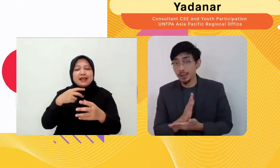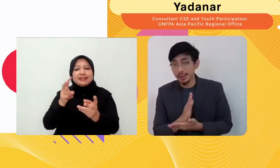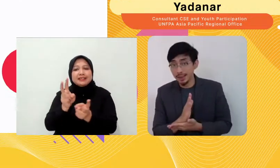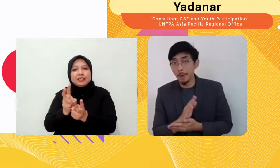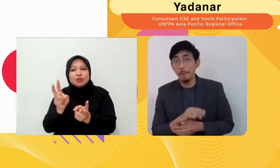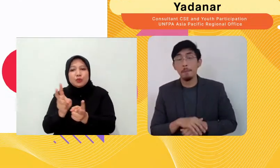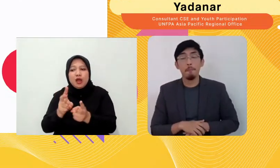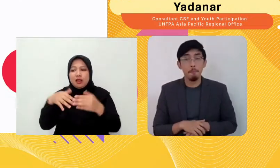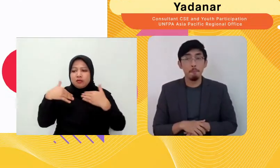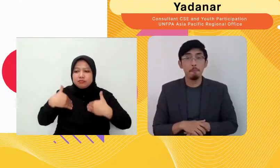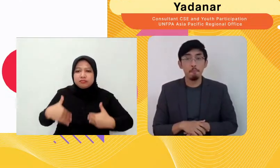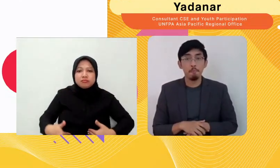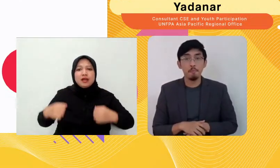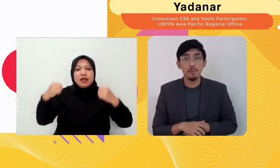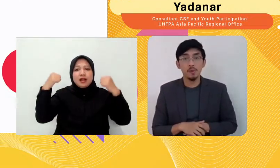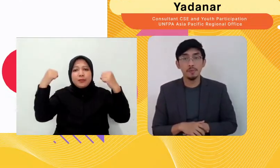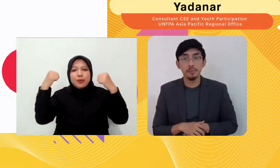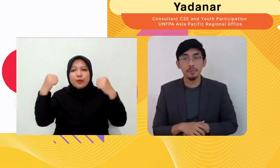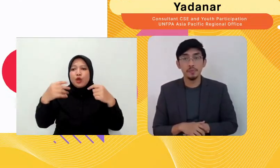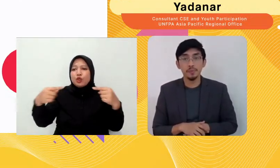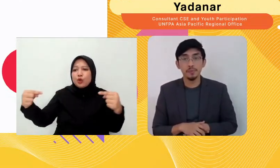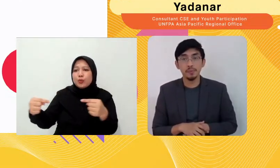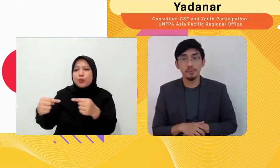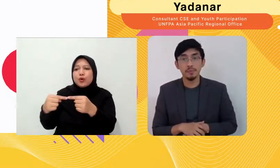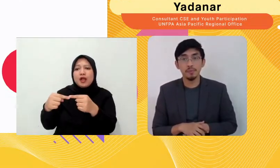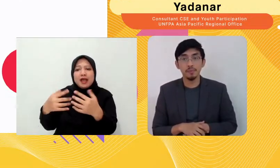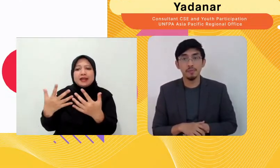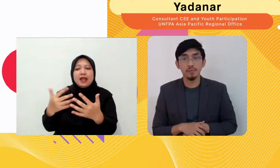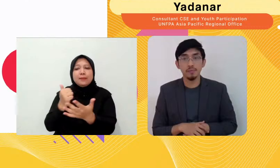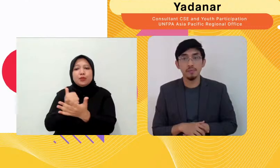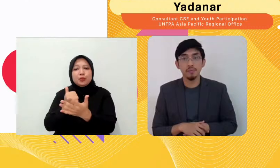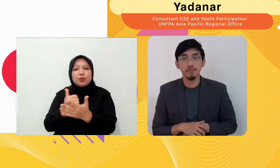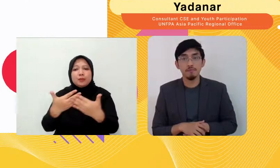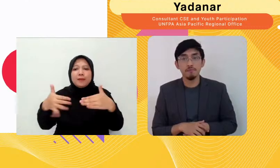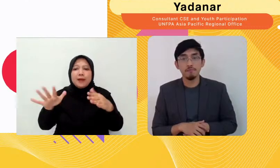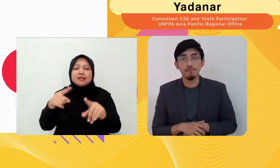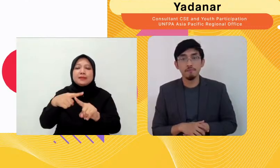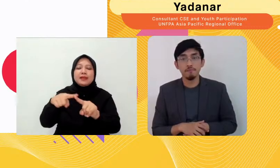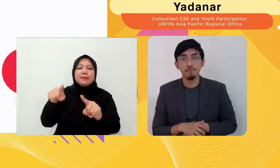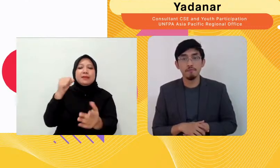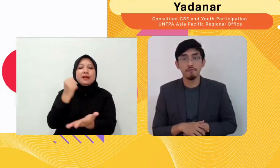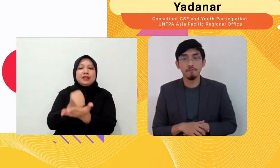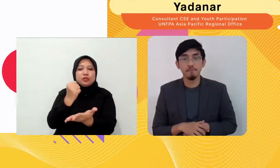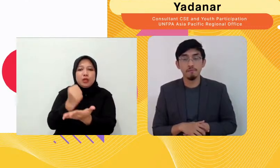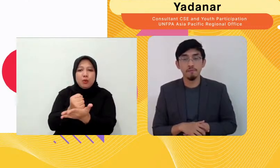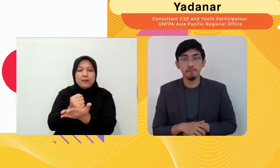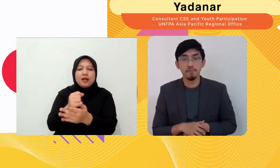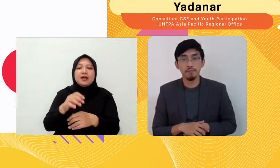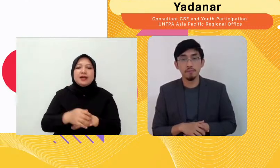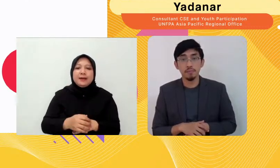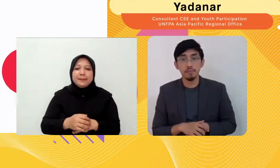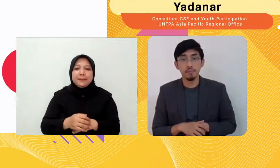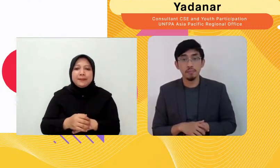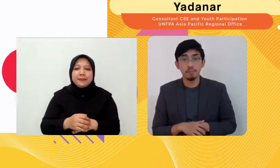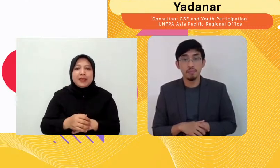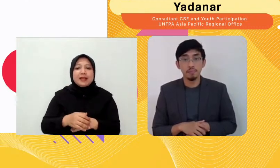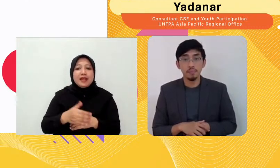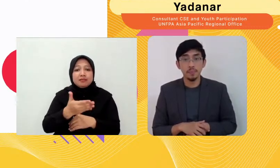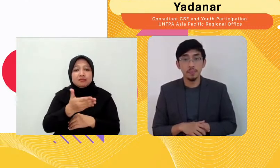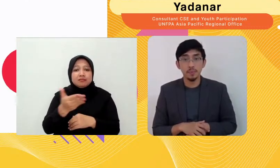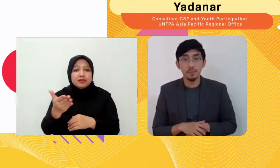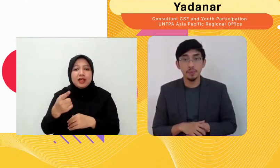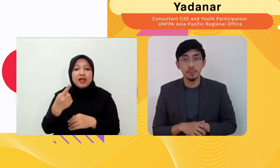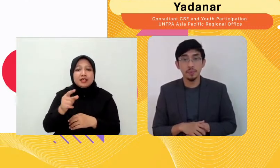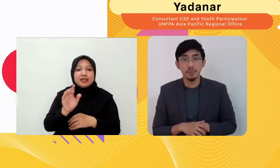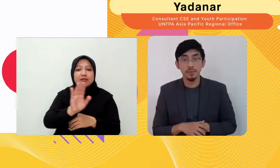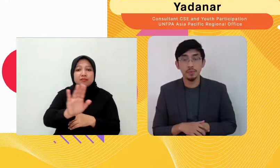their health and relationships freely and responsibility. So the content should promote their agency, autonomy, and